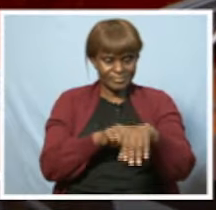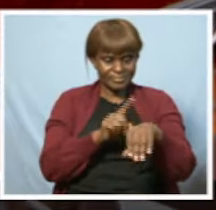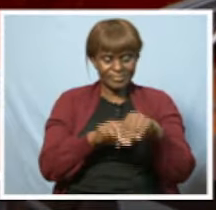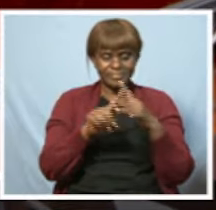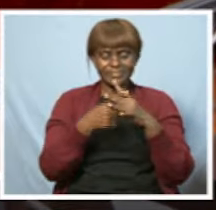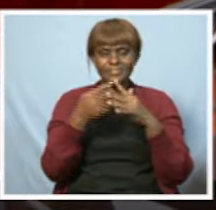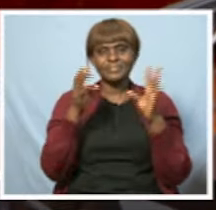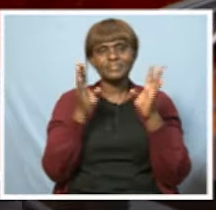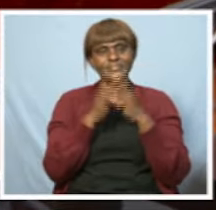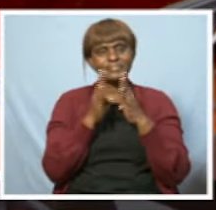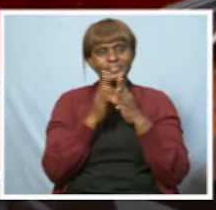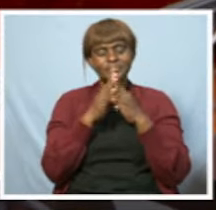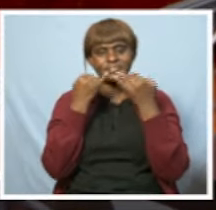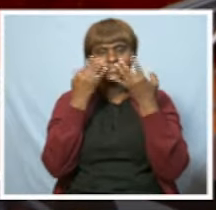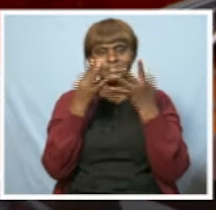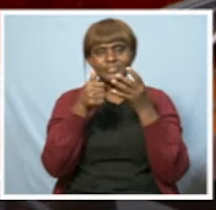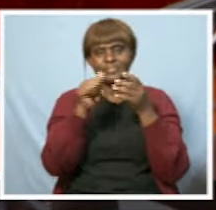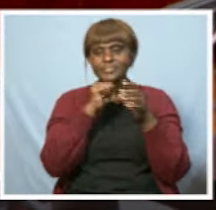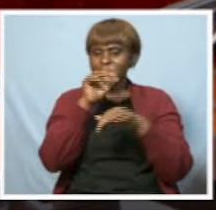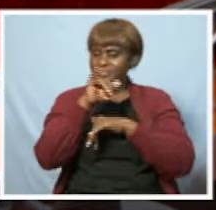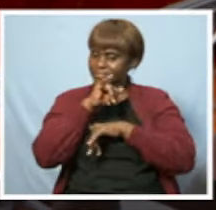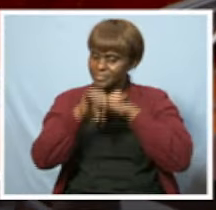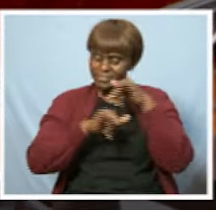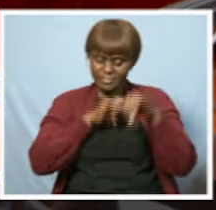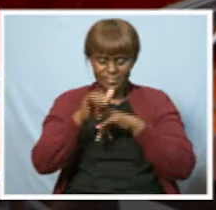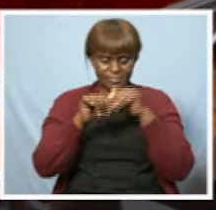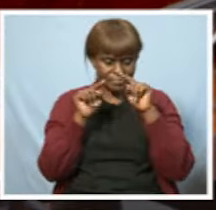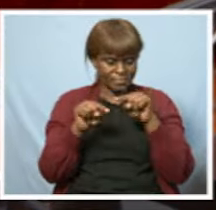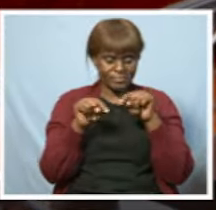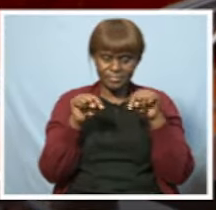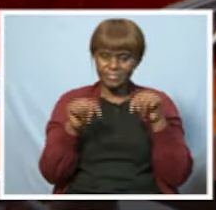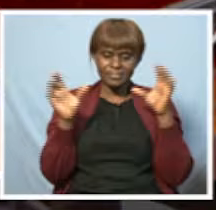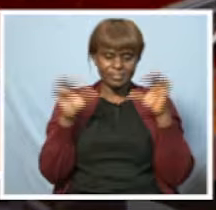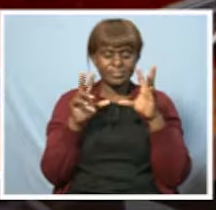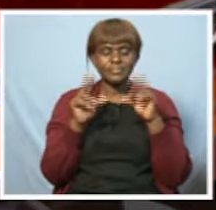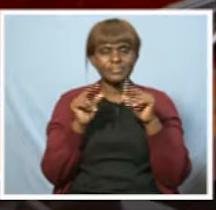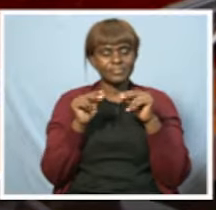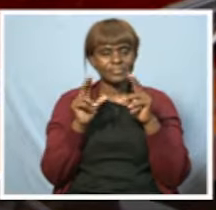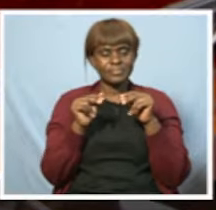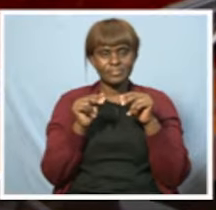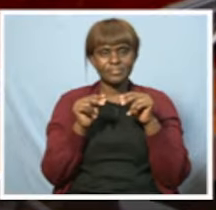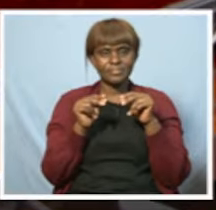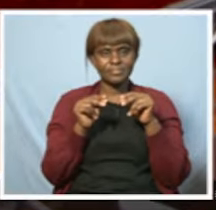of the meeting, and we told you do not mislead this committee.